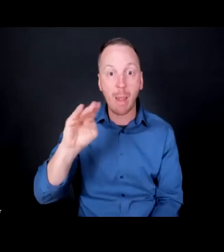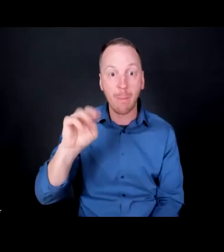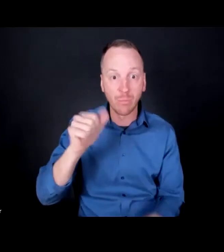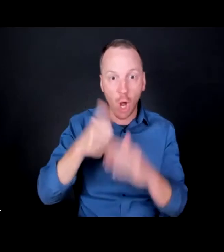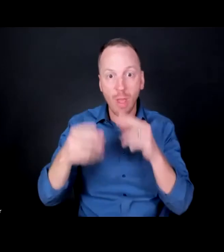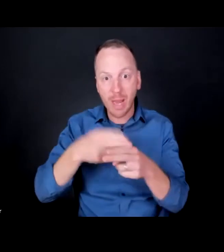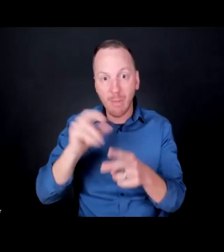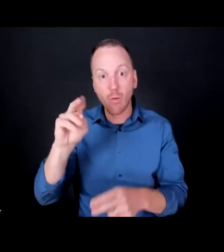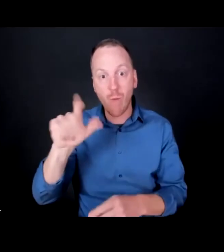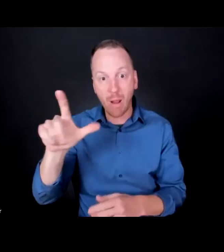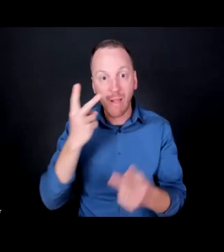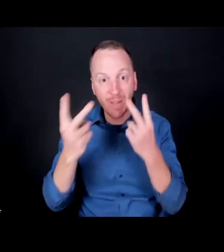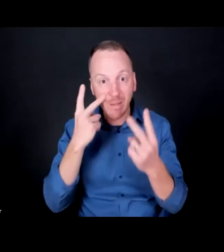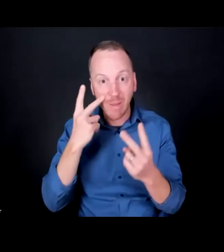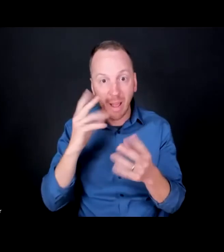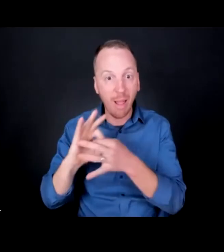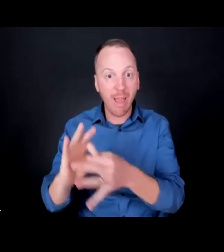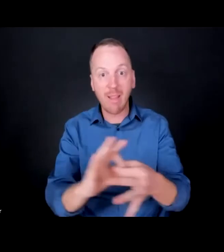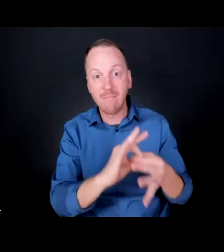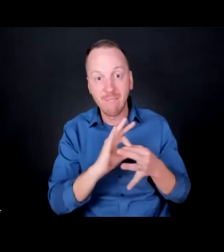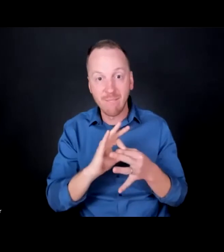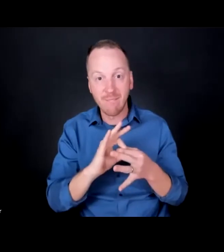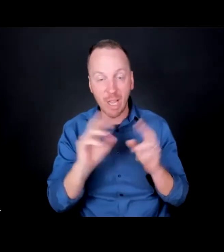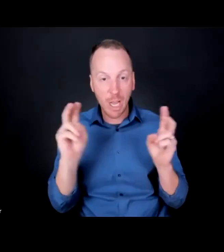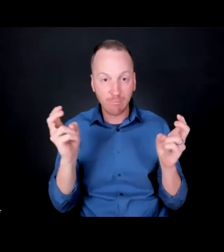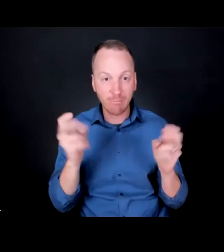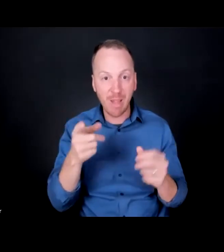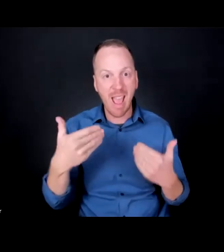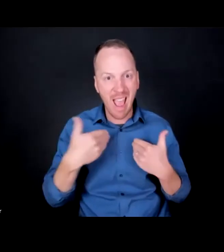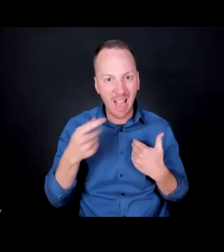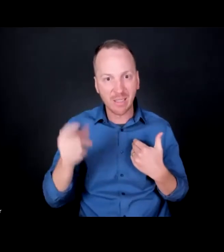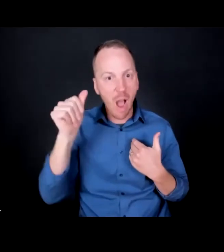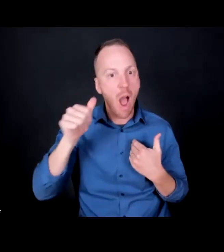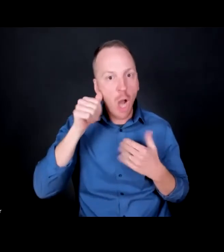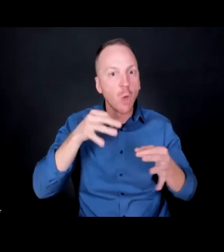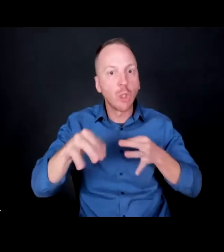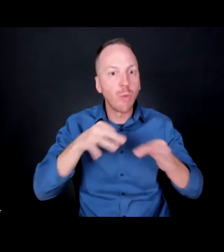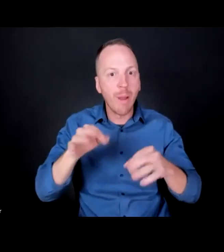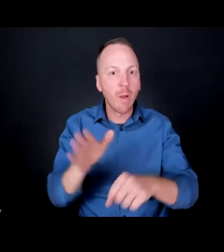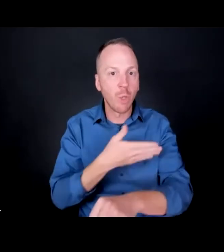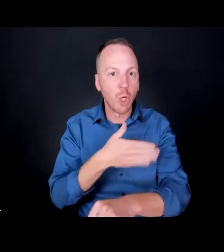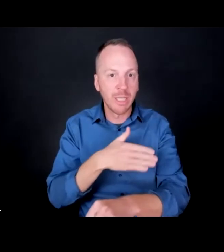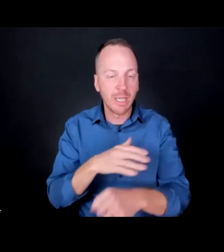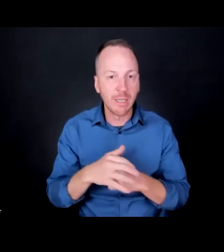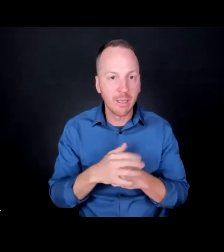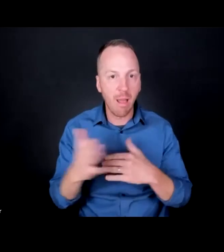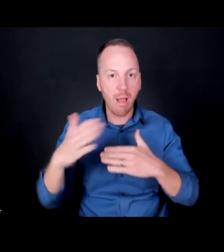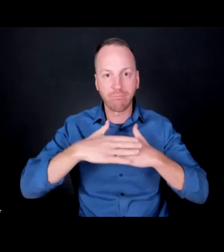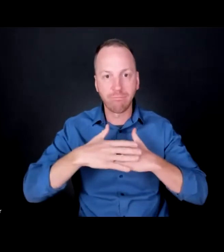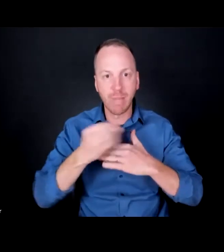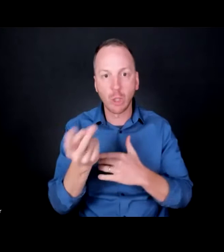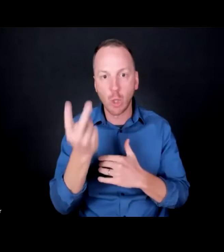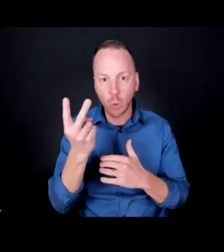name of Radical Visibility Collective that has this audio descriptive music. And these